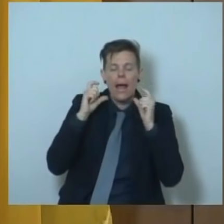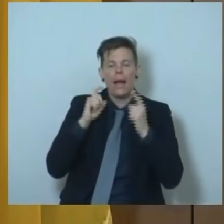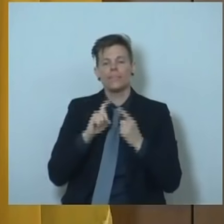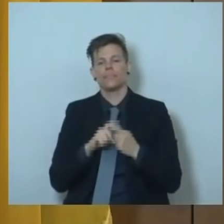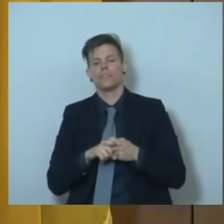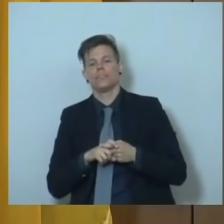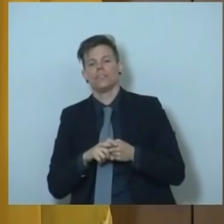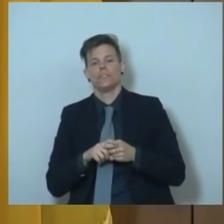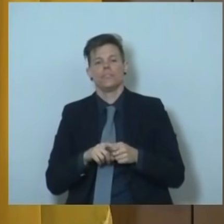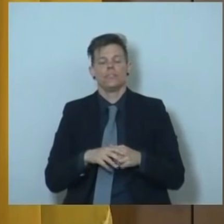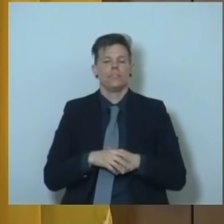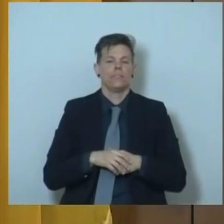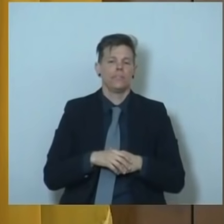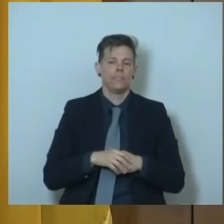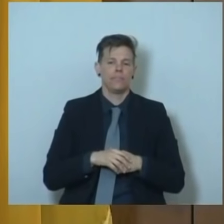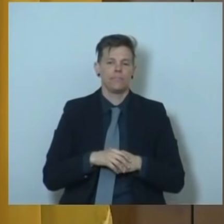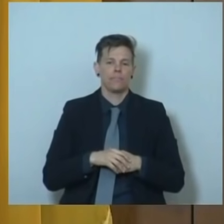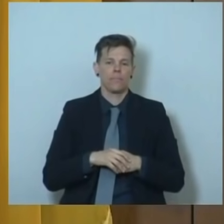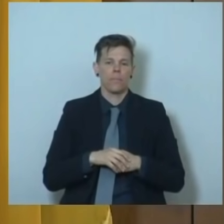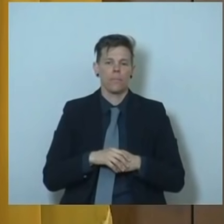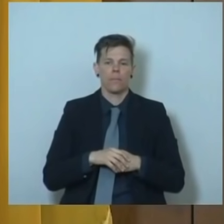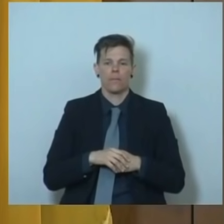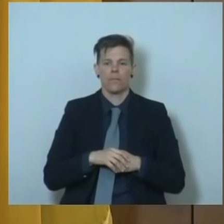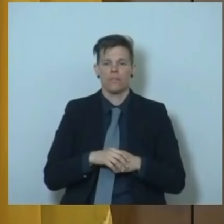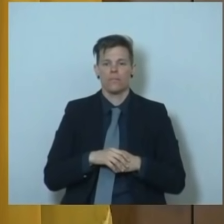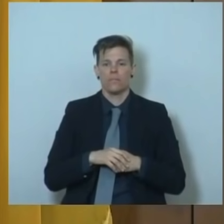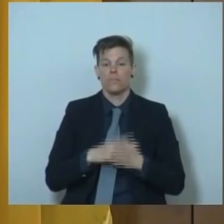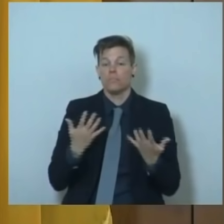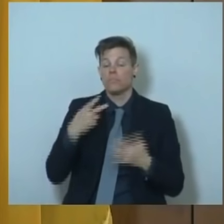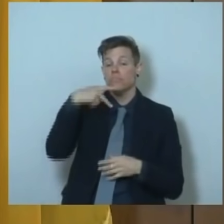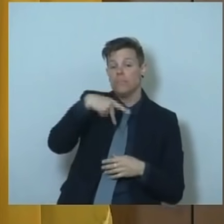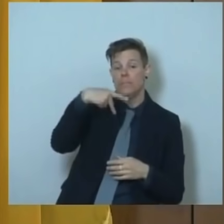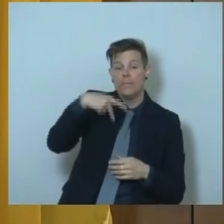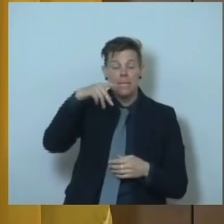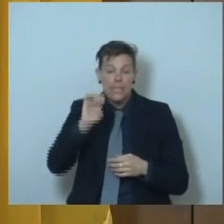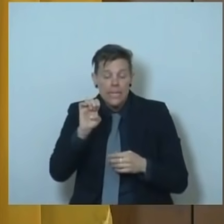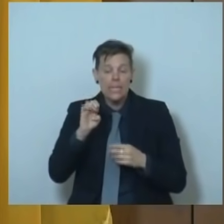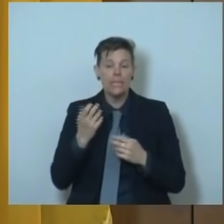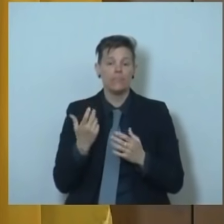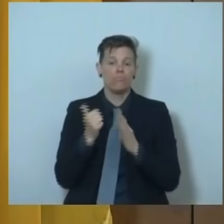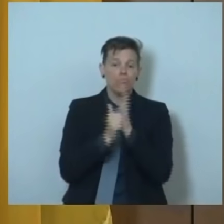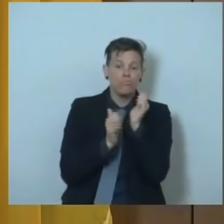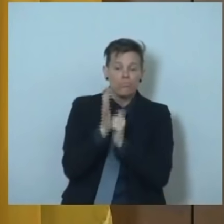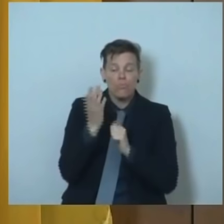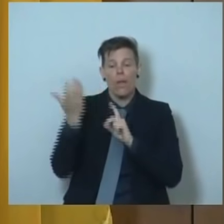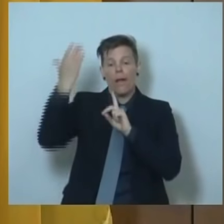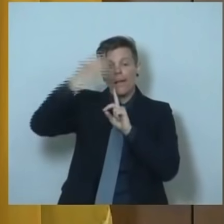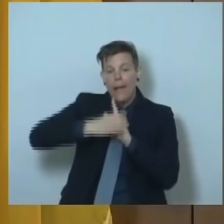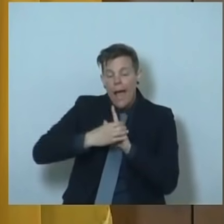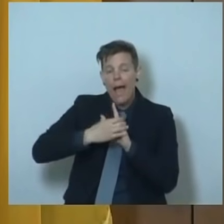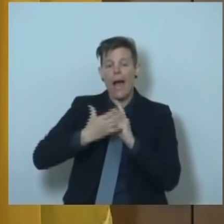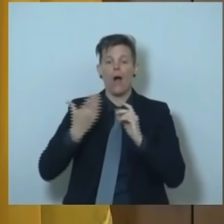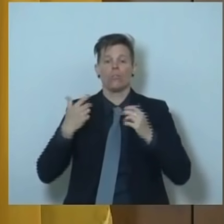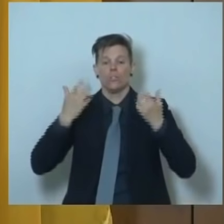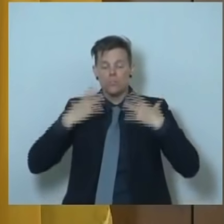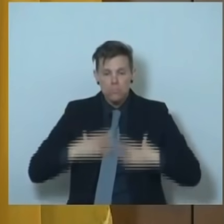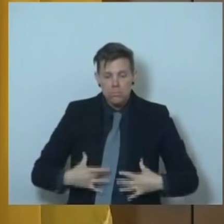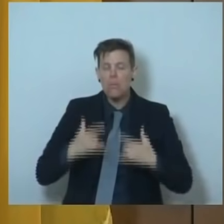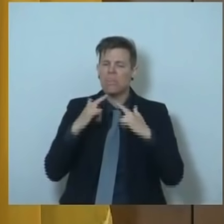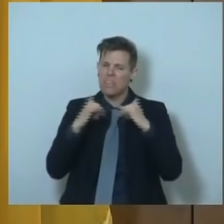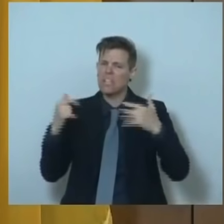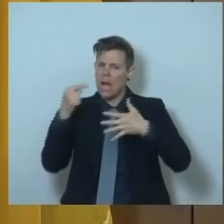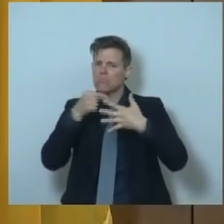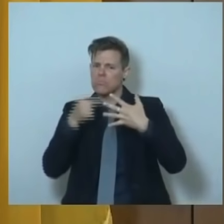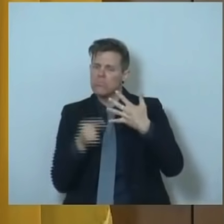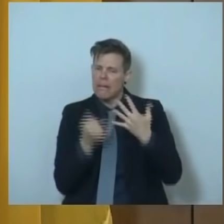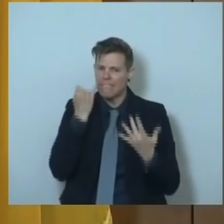other protective, personal protective equipment like gowns and gloves, and that really reserved